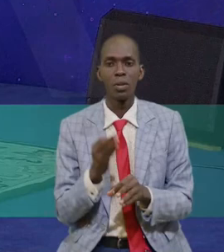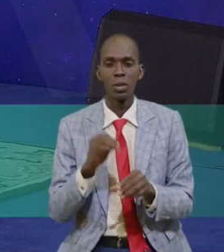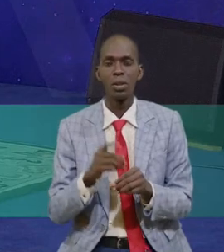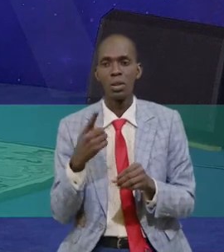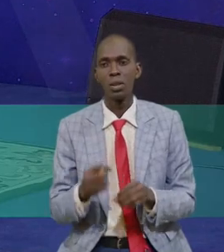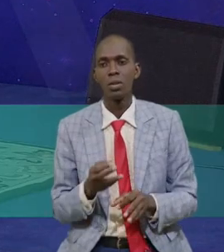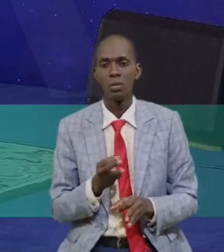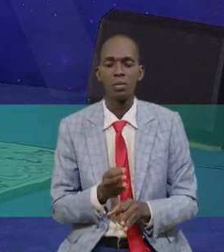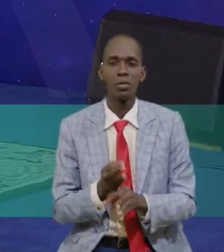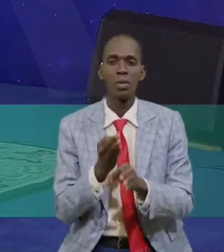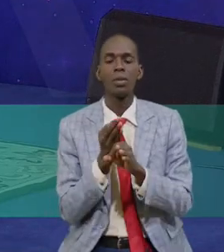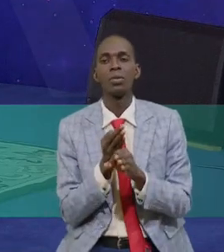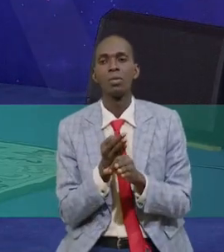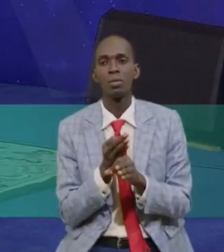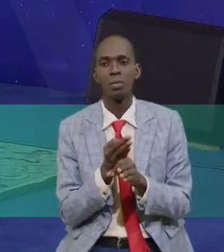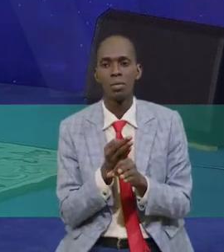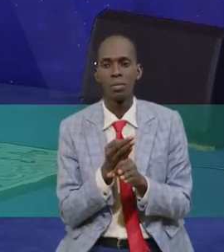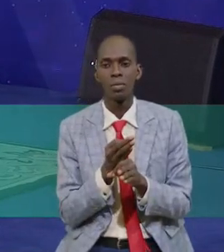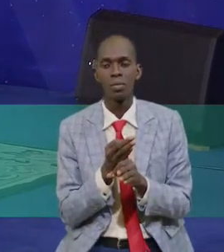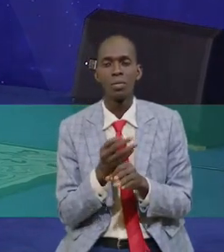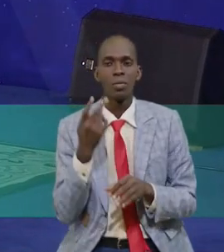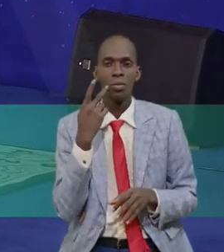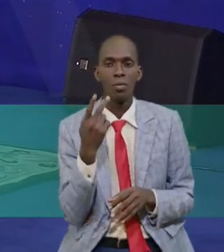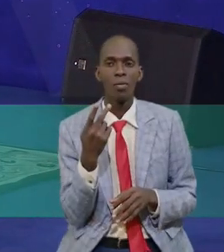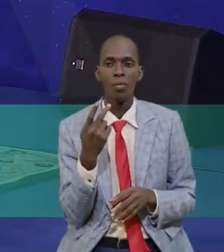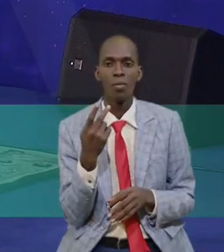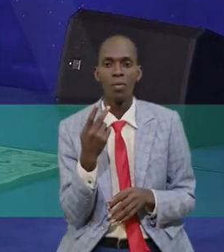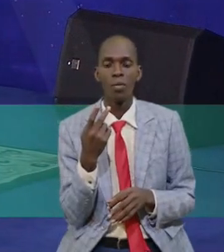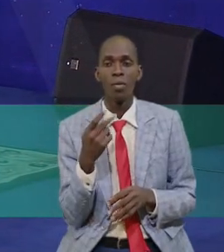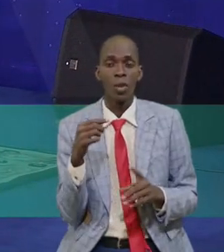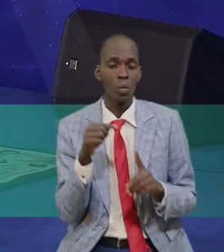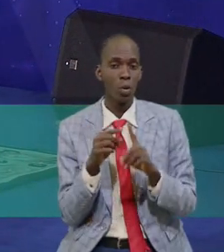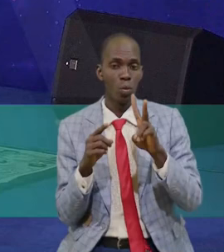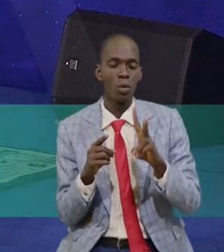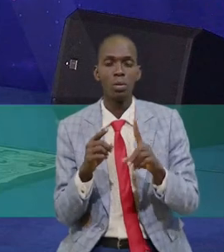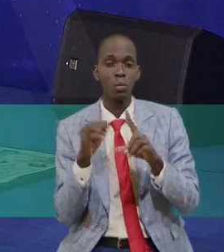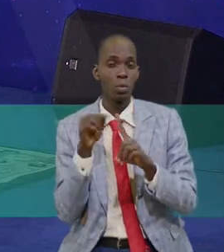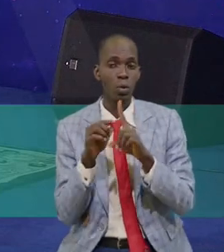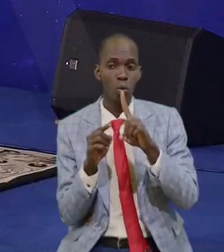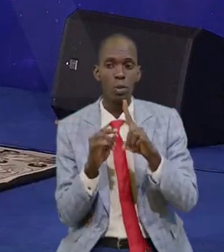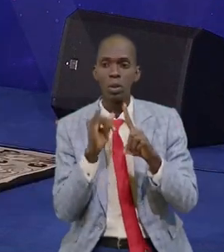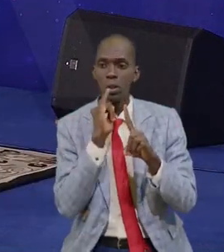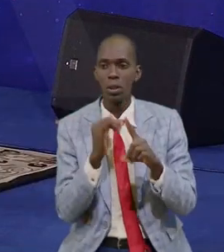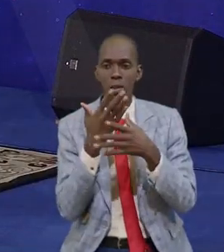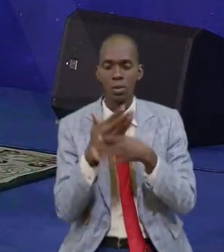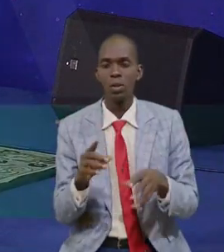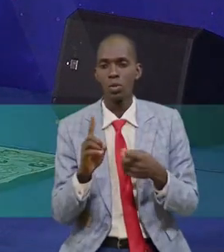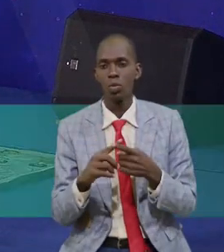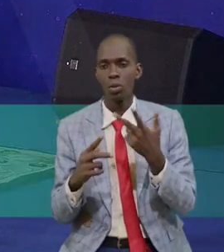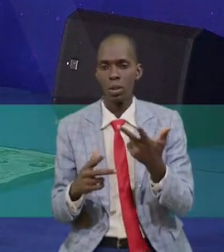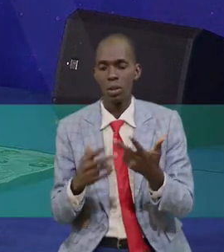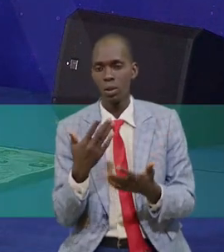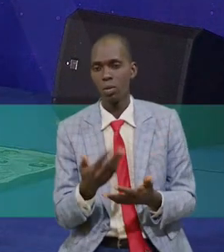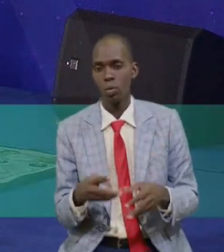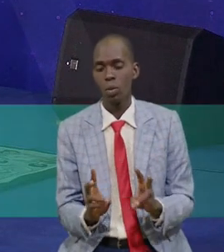Faith in the faithful. It tells us we're going to divide this to three parts. Number one, we're looking